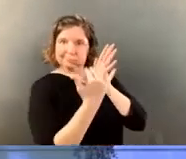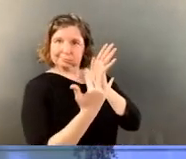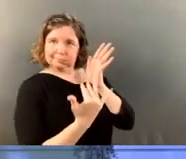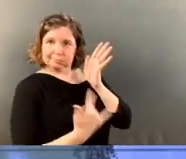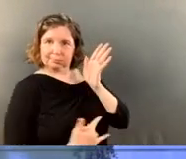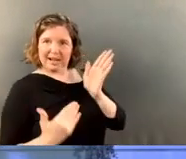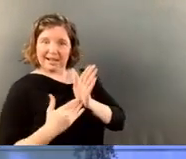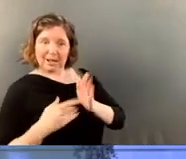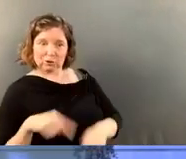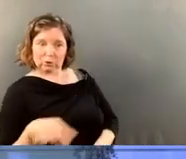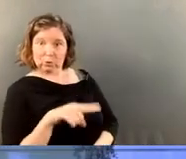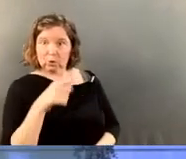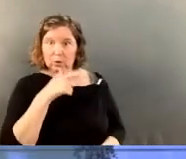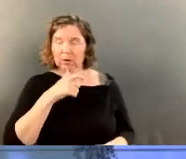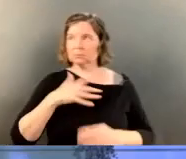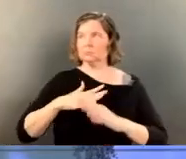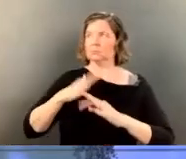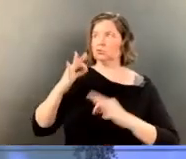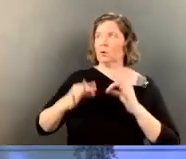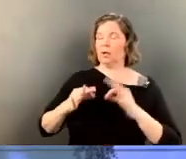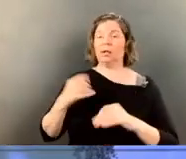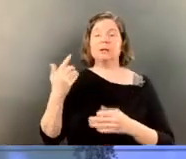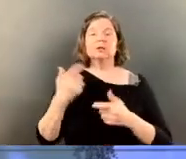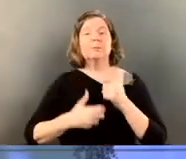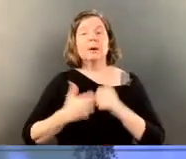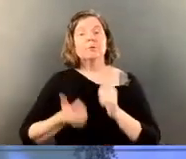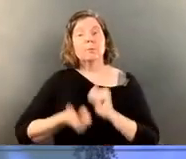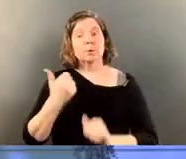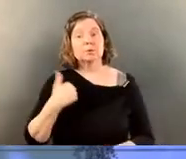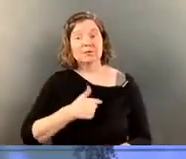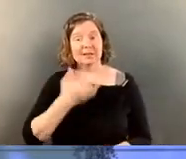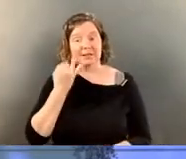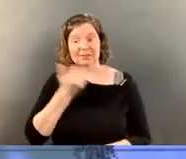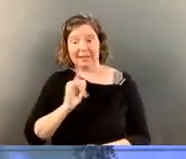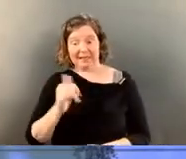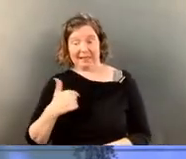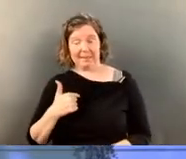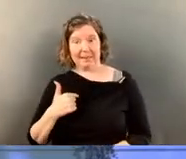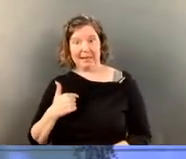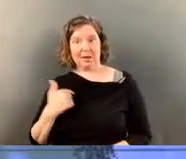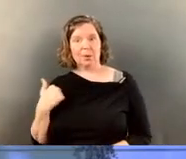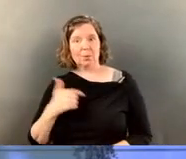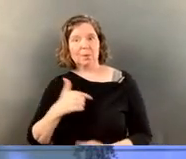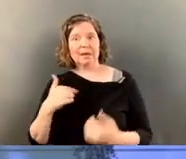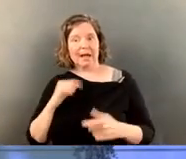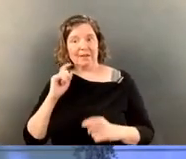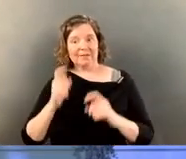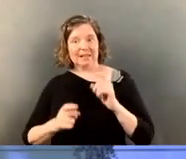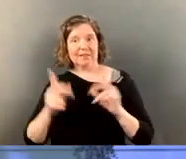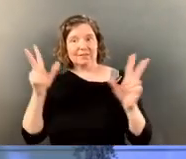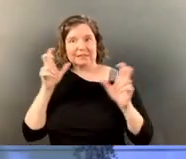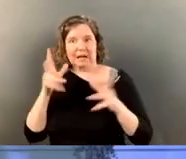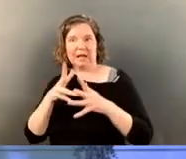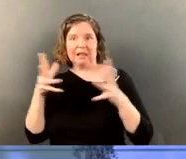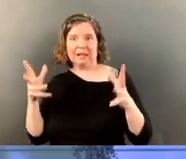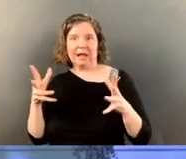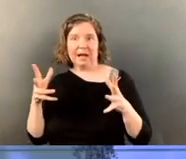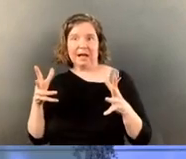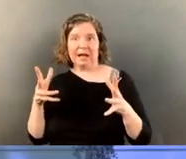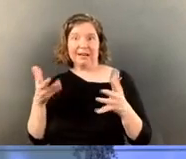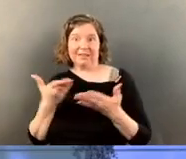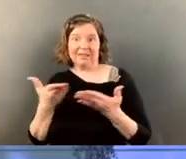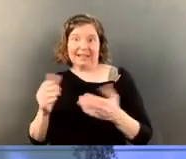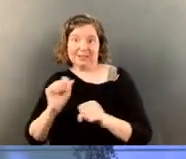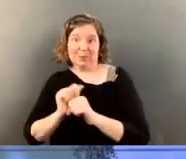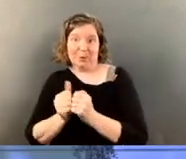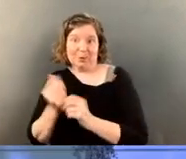you. You're the one on trial. And here's the problem. For most of us, if you're anything like me, we have given Satan a whole lot of material